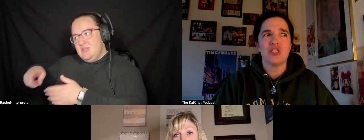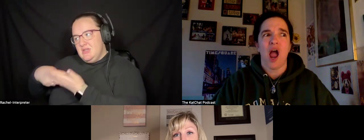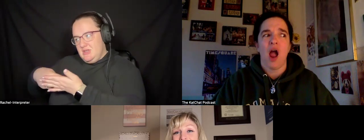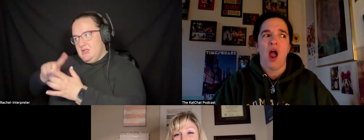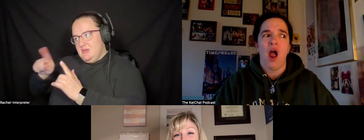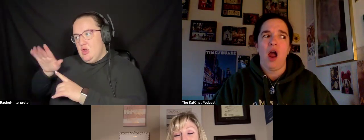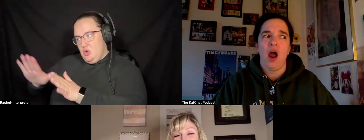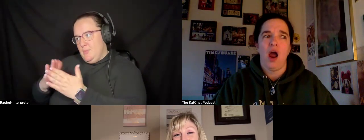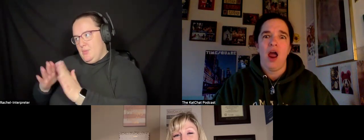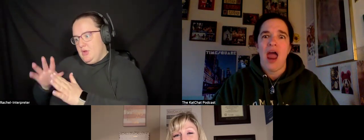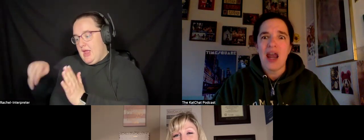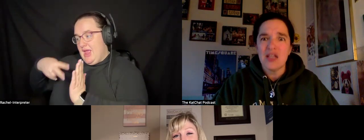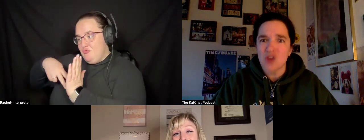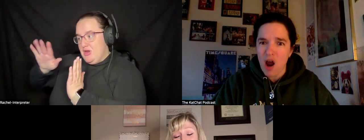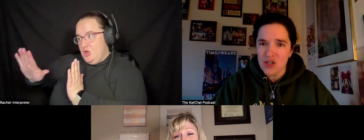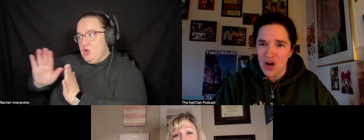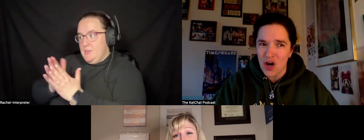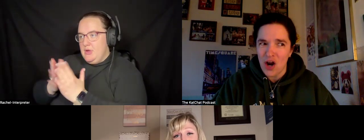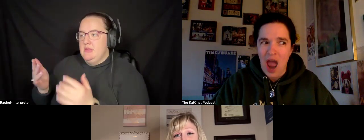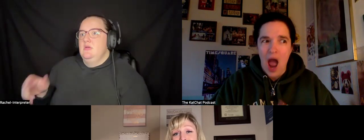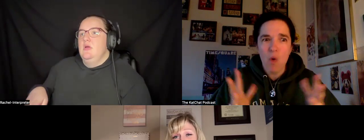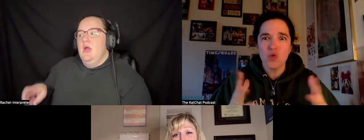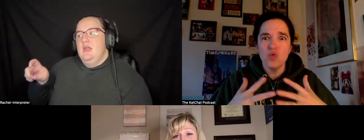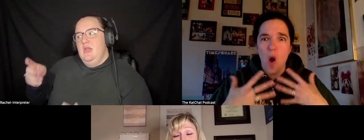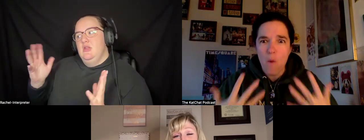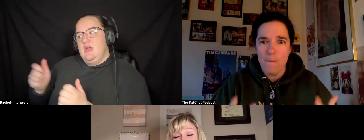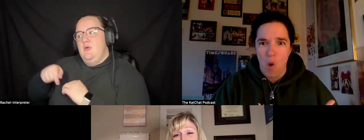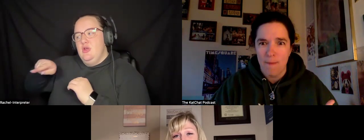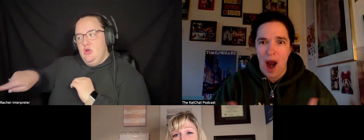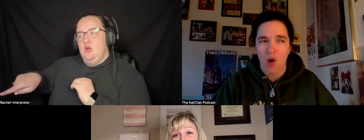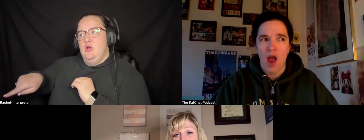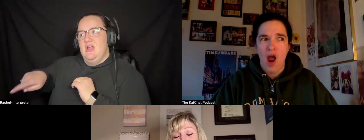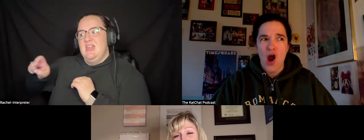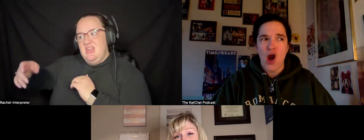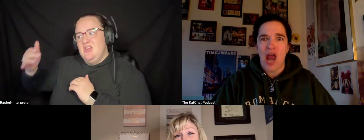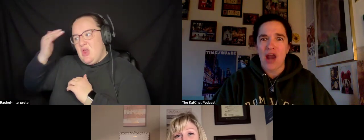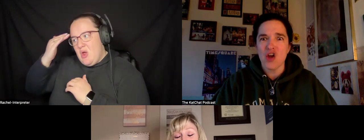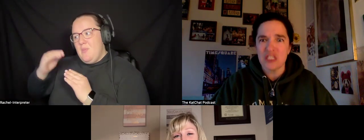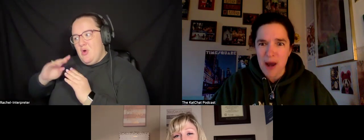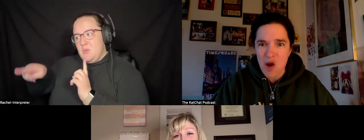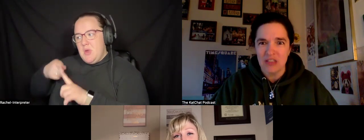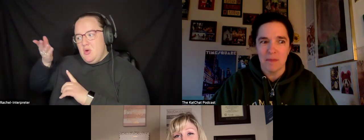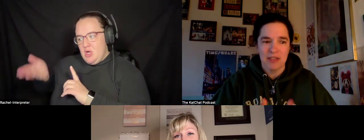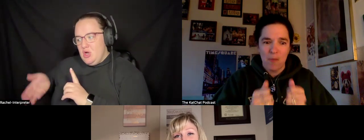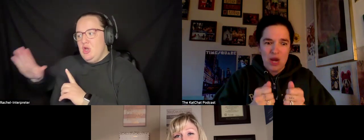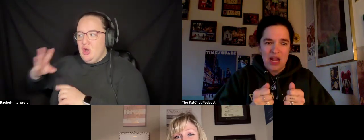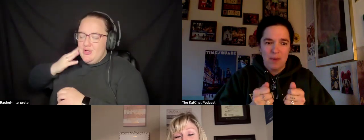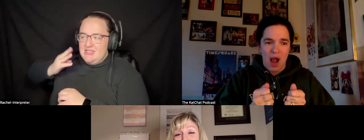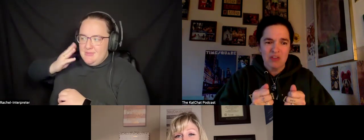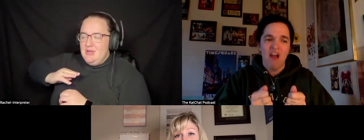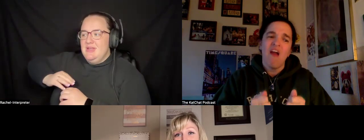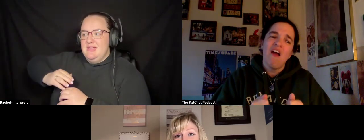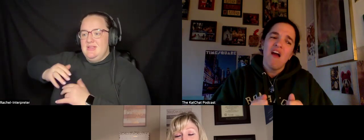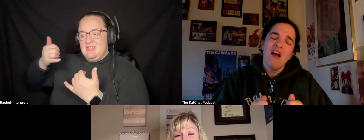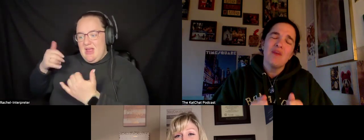was just like, I need to talk to her. I want to know more about her and her experience because I'm reading the book.